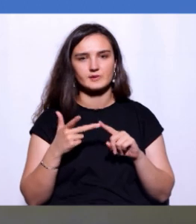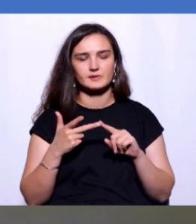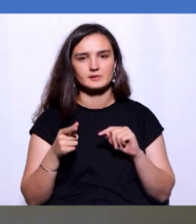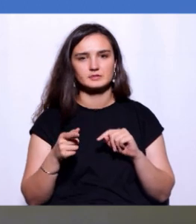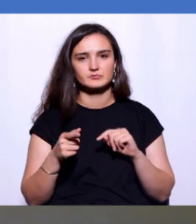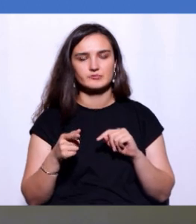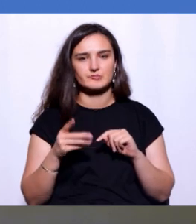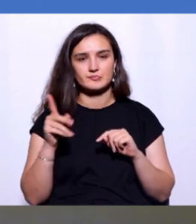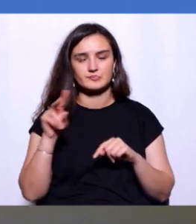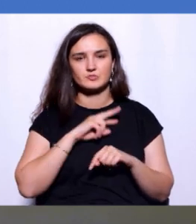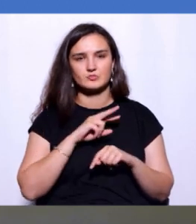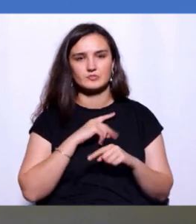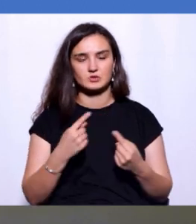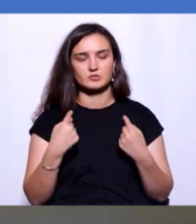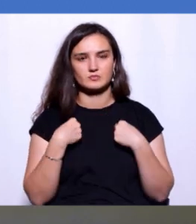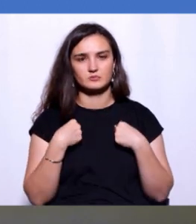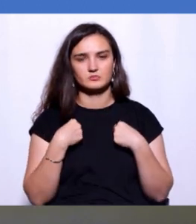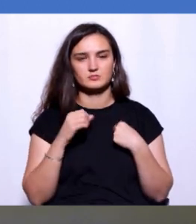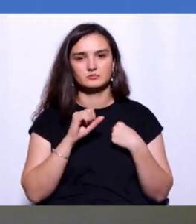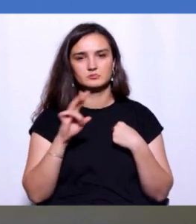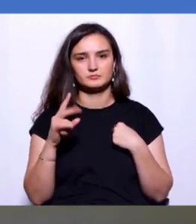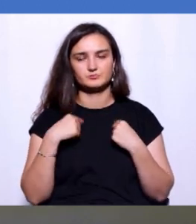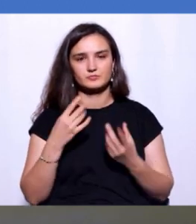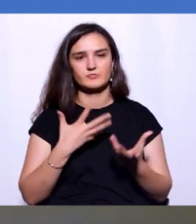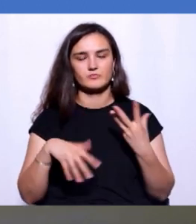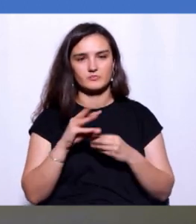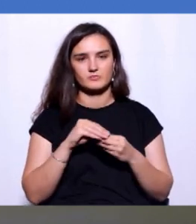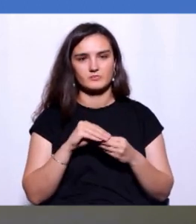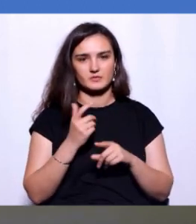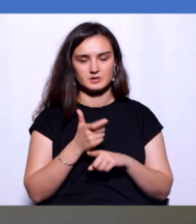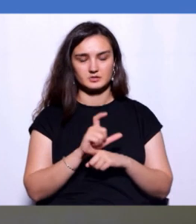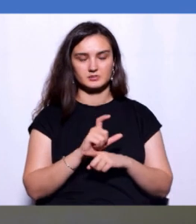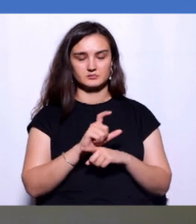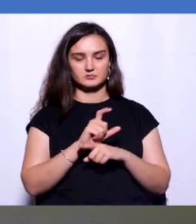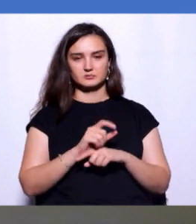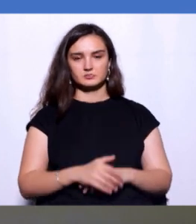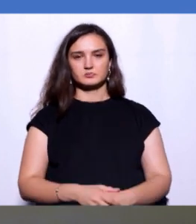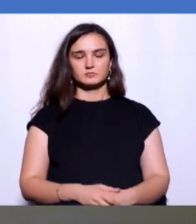Mary loves us or we very much.